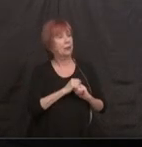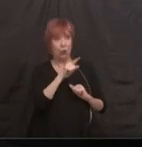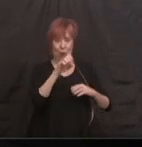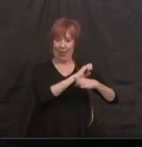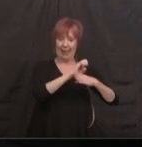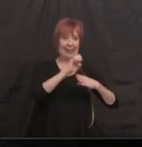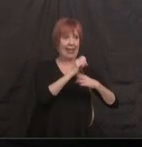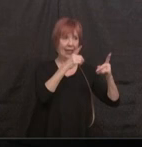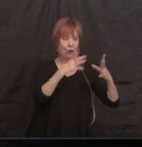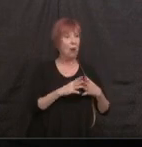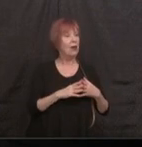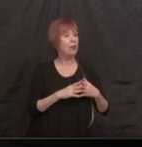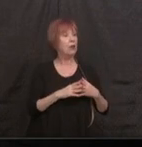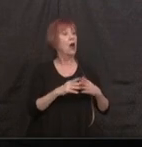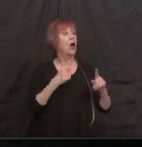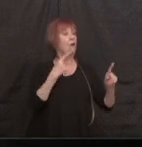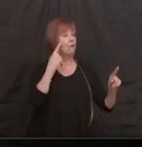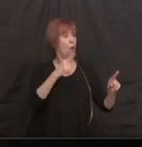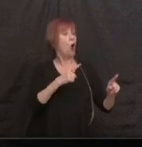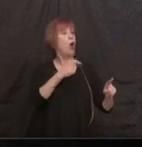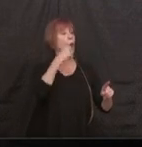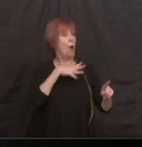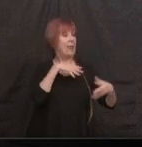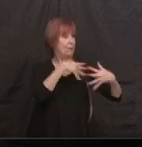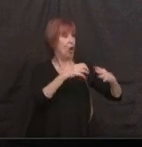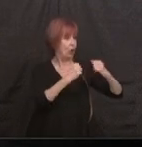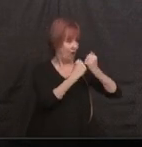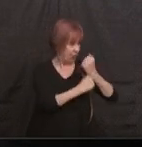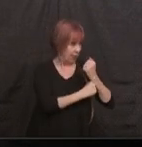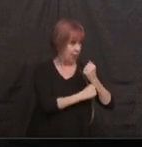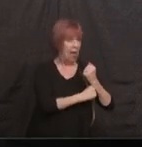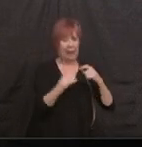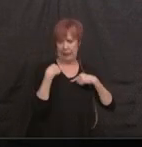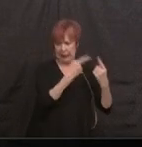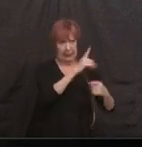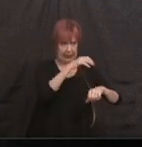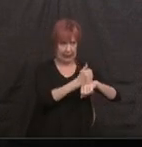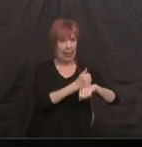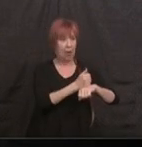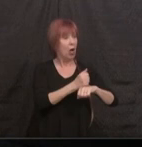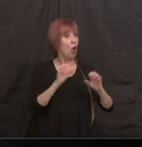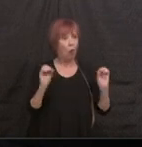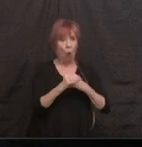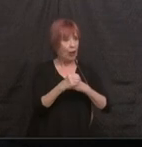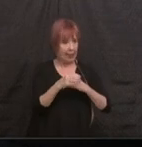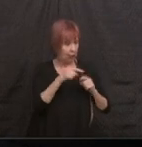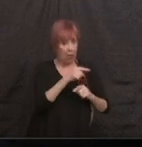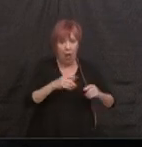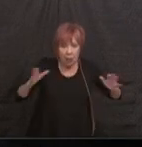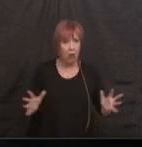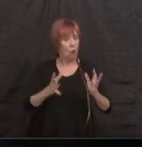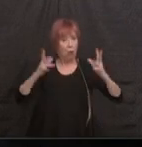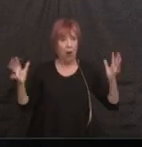executive director of the Women's March Foundation. And since its inception, the organization has rallied. I mean, it's pretty